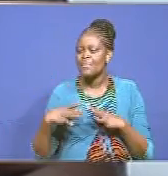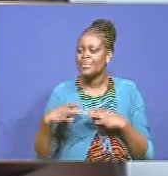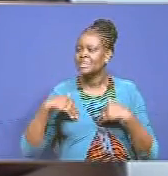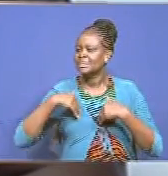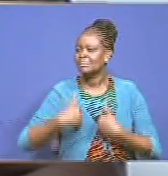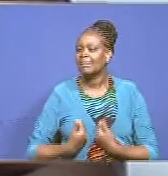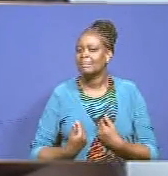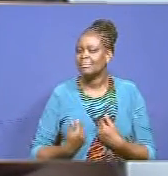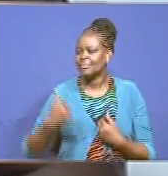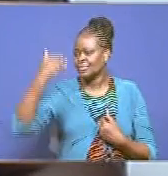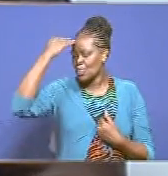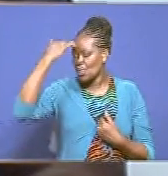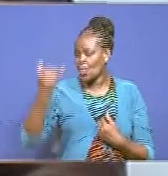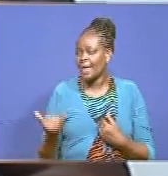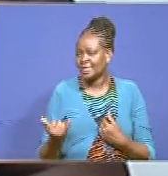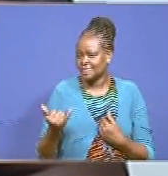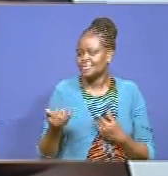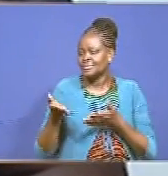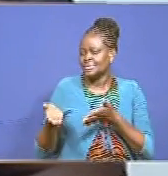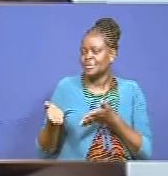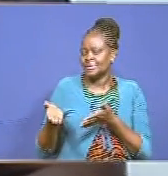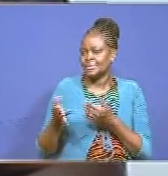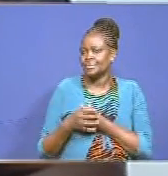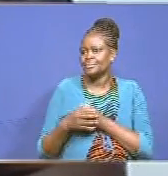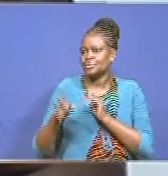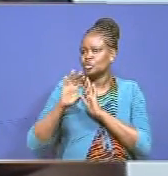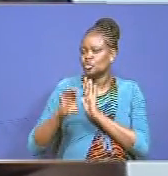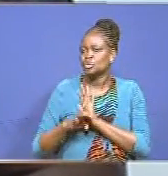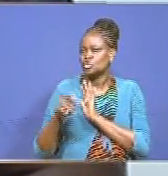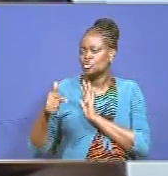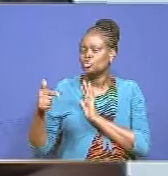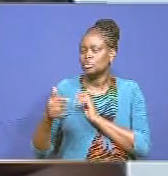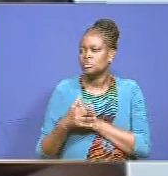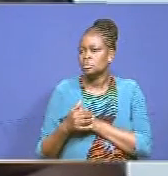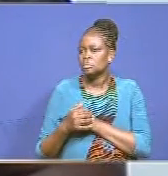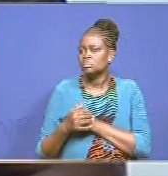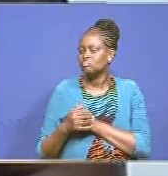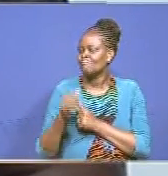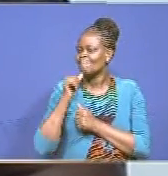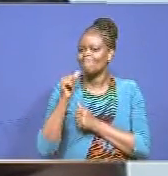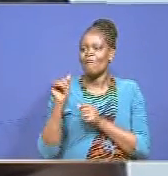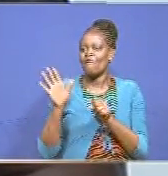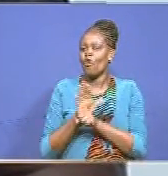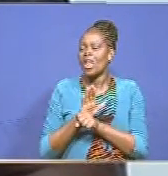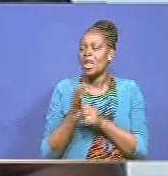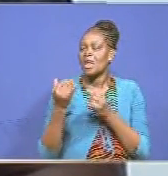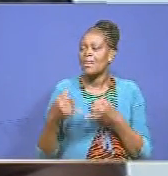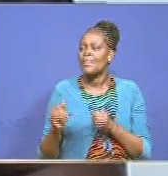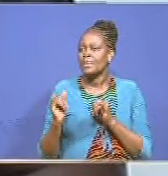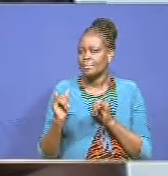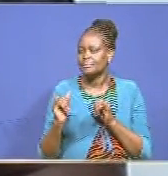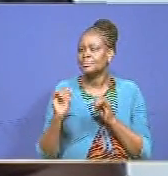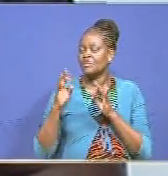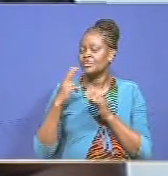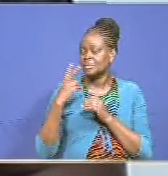tired, because you see, even the current constitution, yeah, it's not been fully implemented. If you